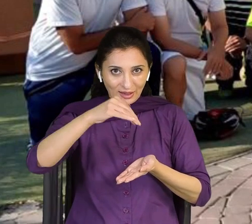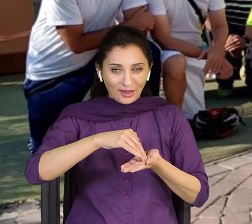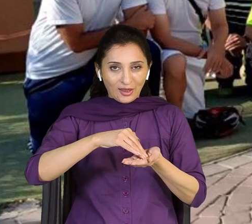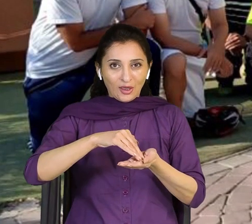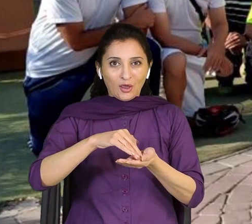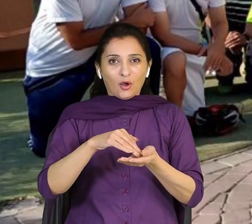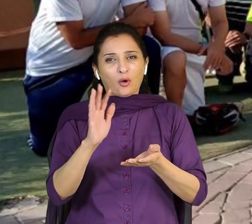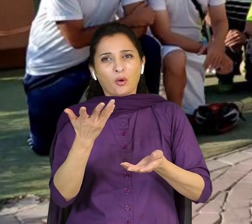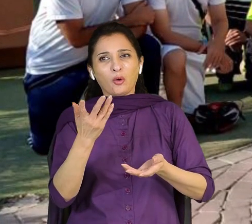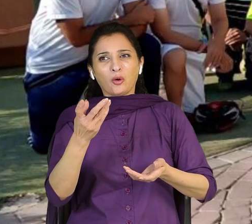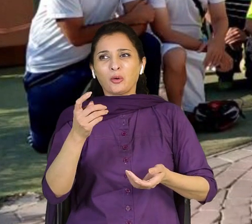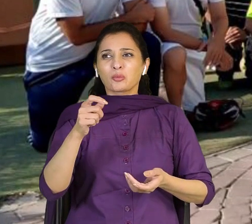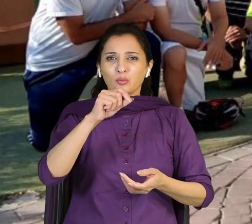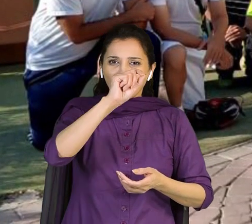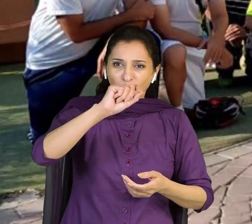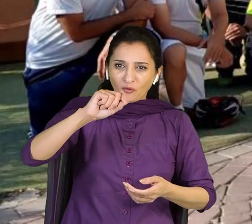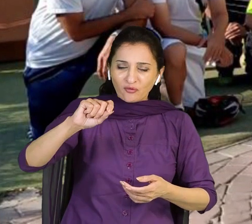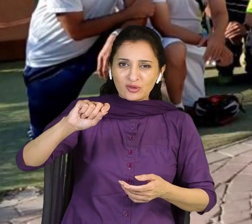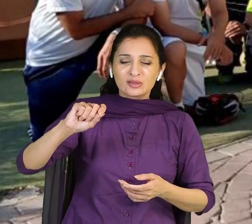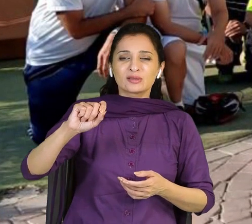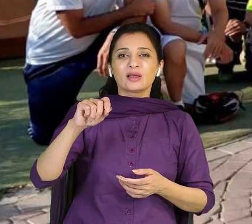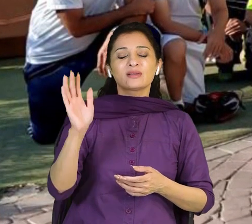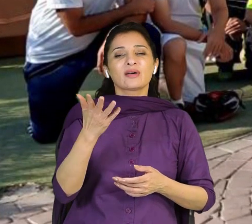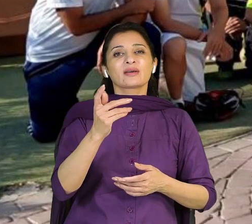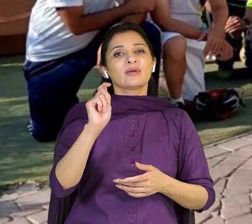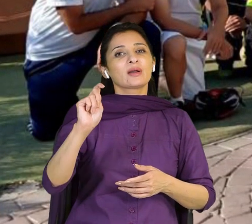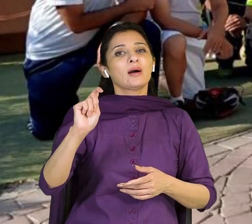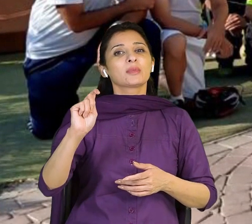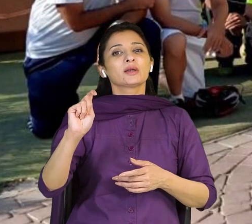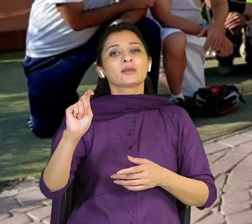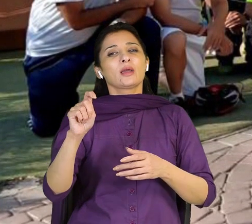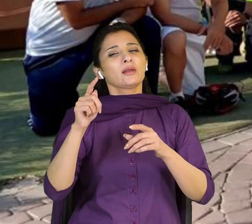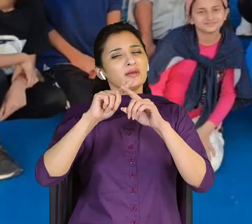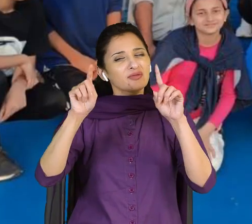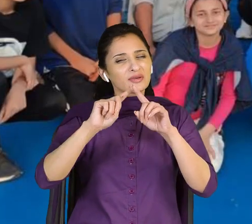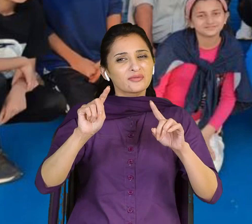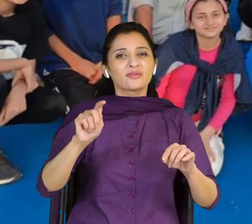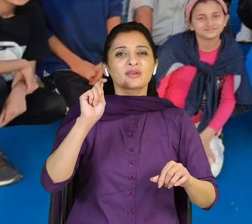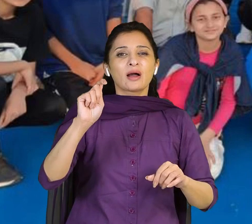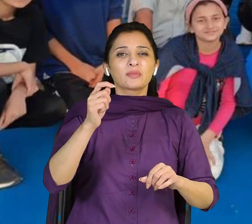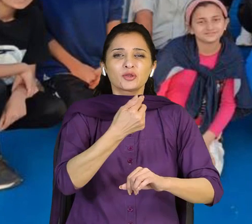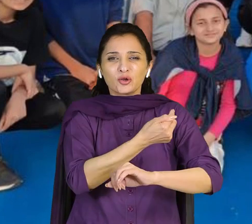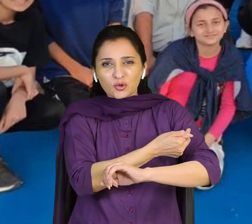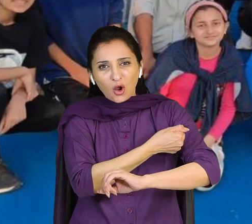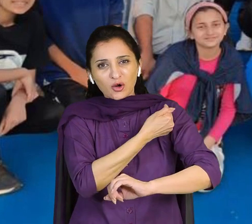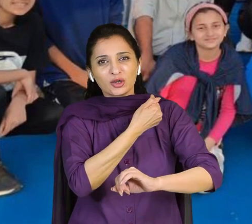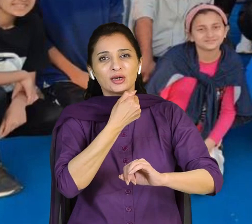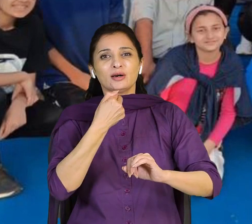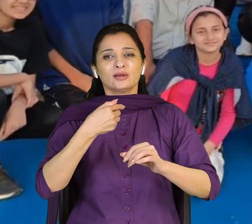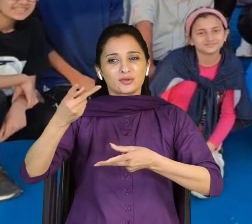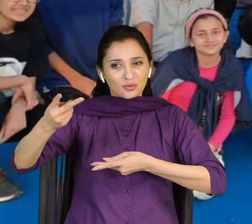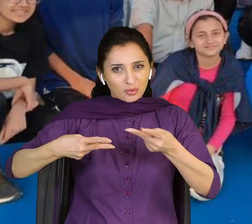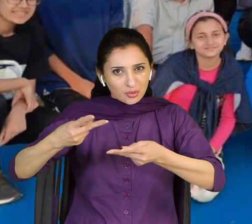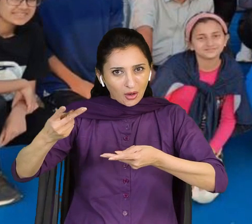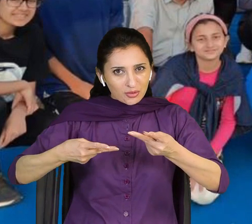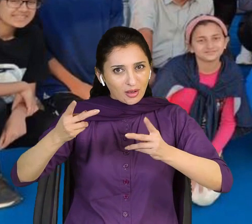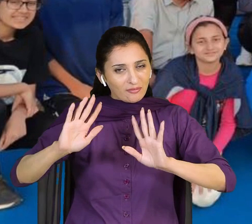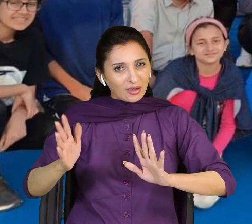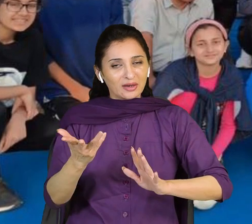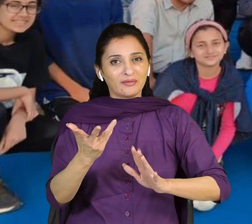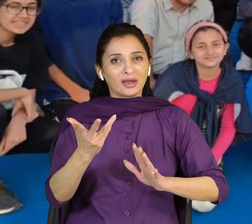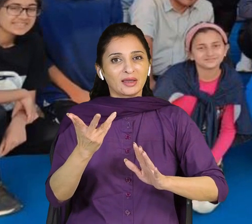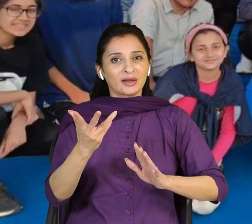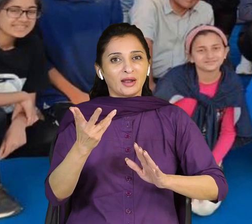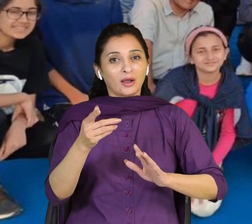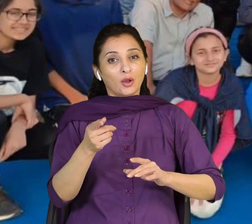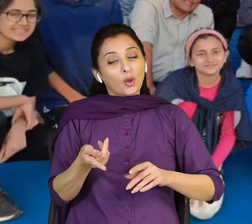through. And all of these individuals come from the working class. These individuals come from different professions. We have